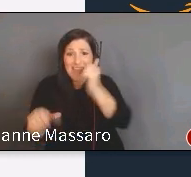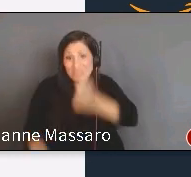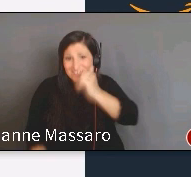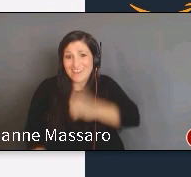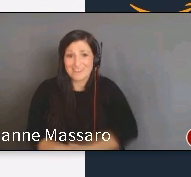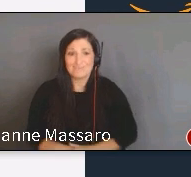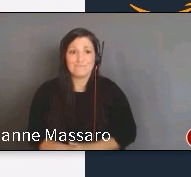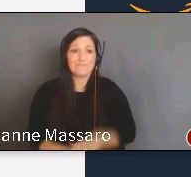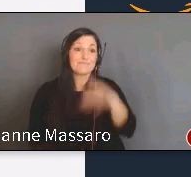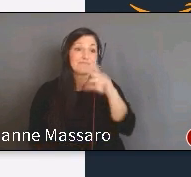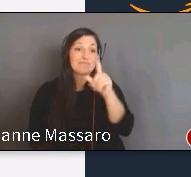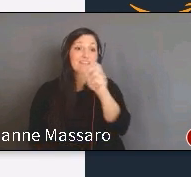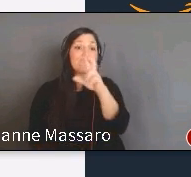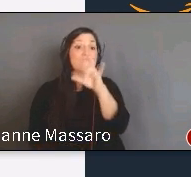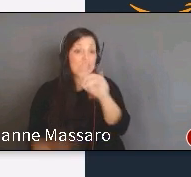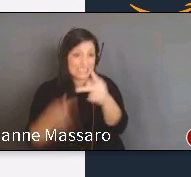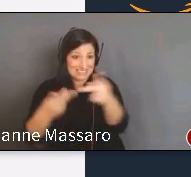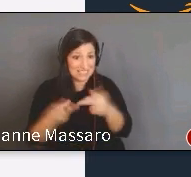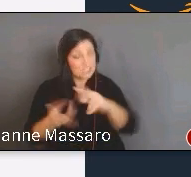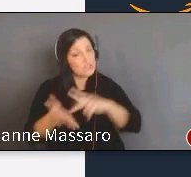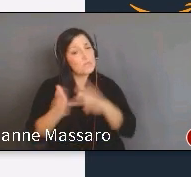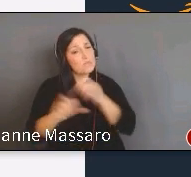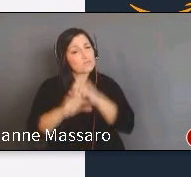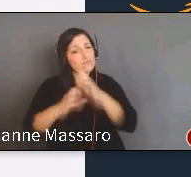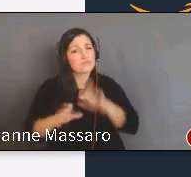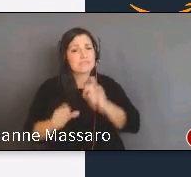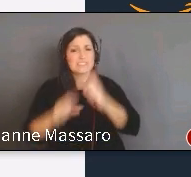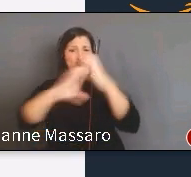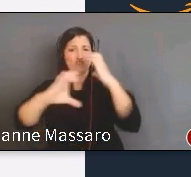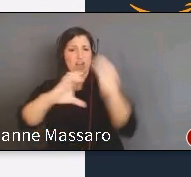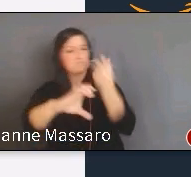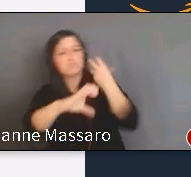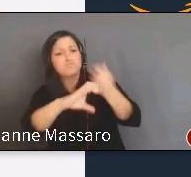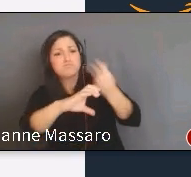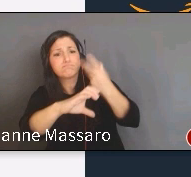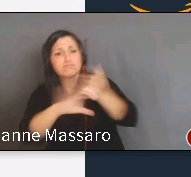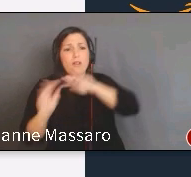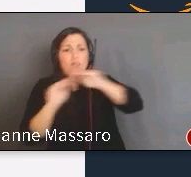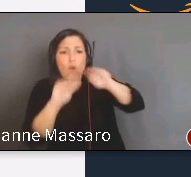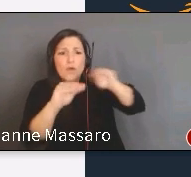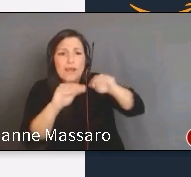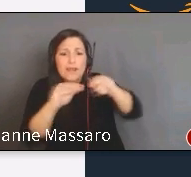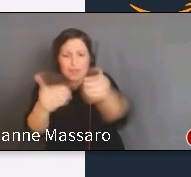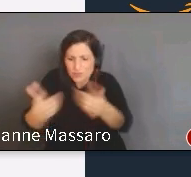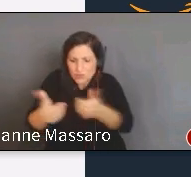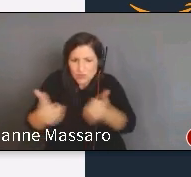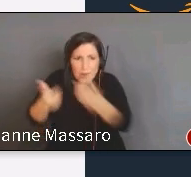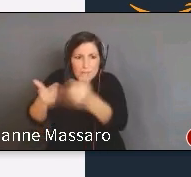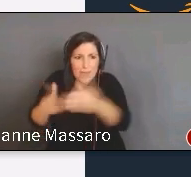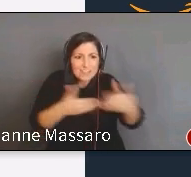role, associates would be responsible for unloading and loading trucks, again, sorting those packages and assisting